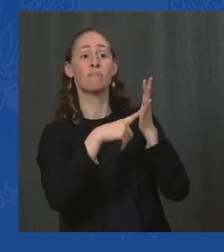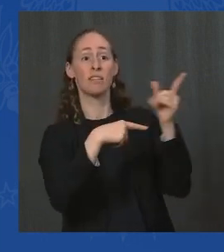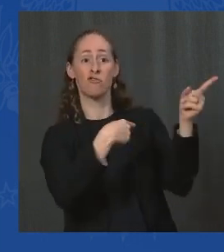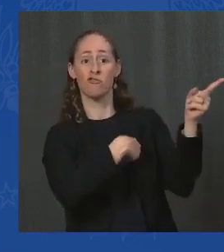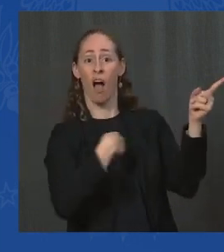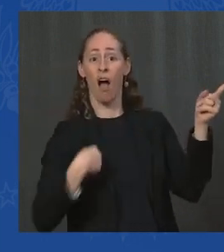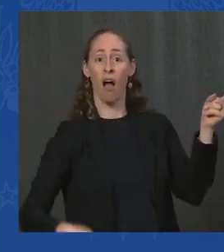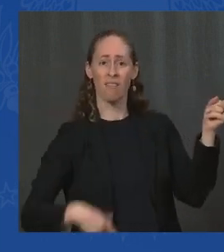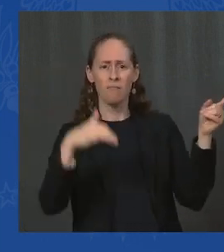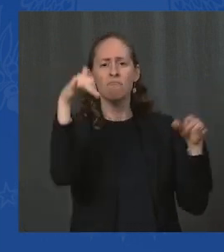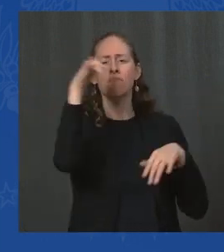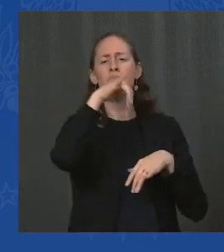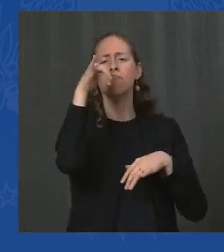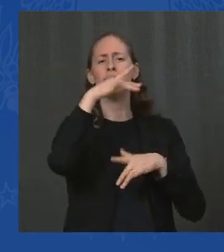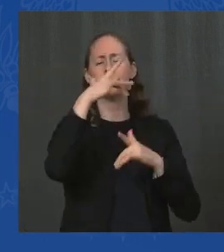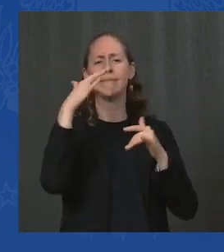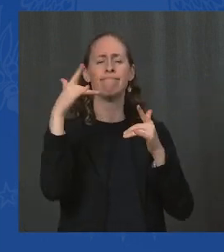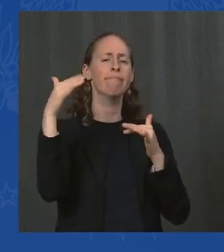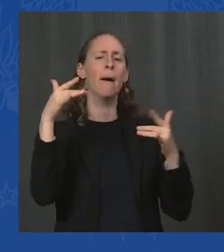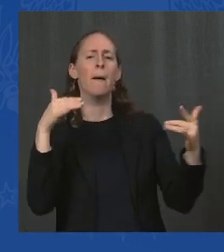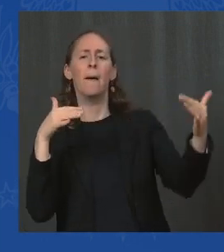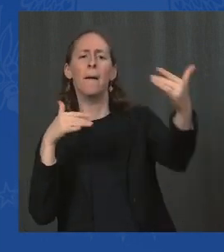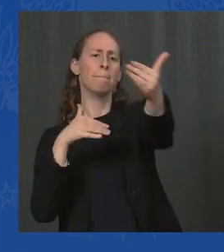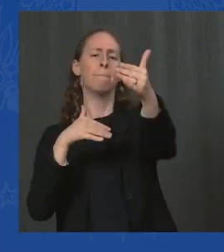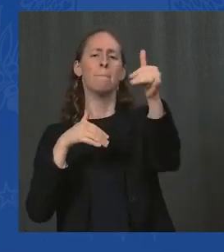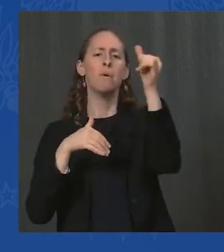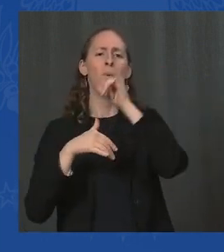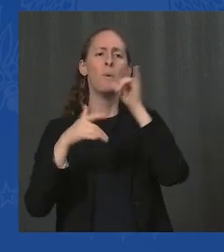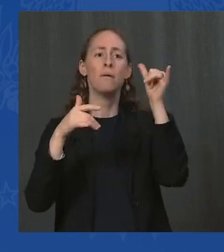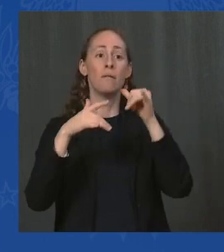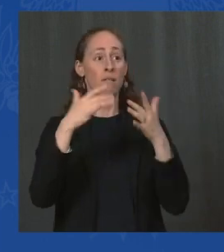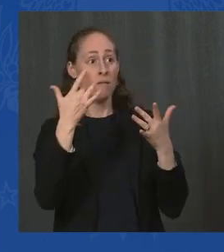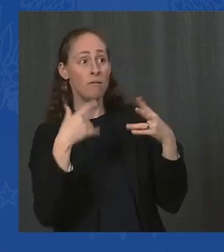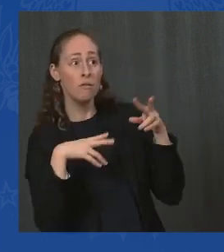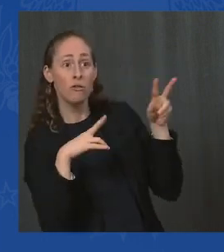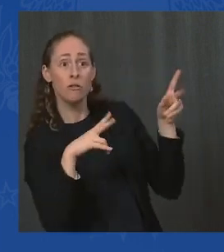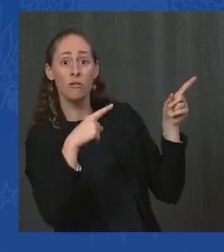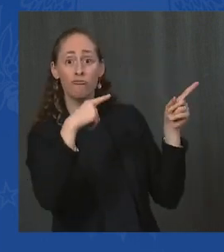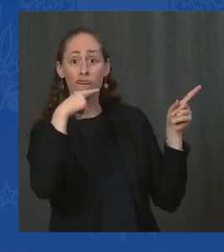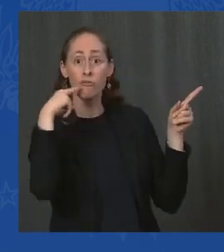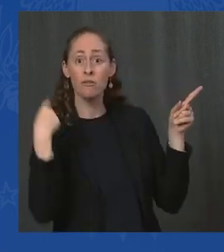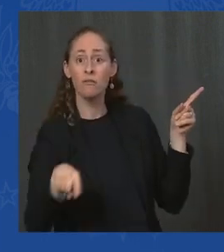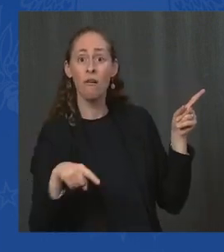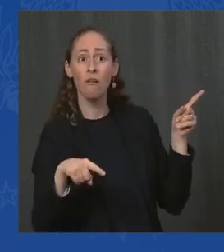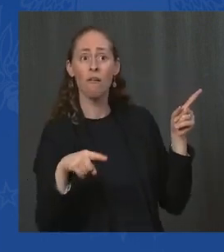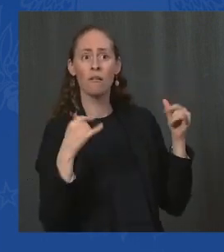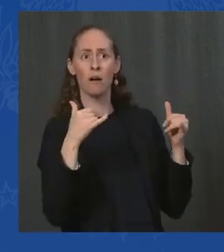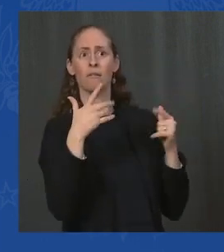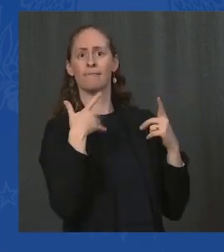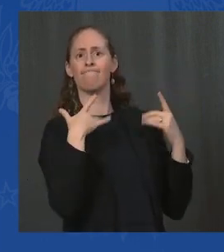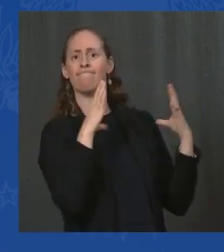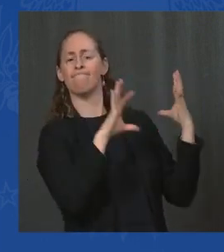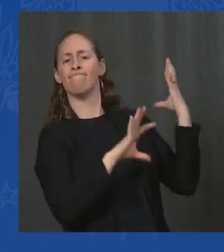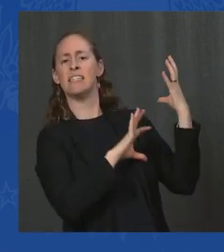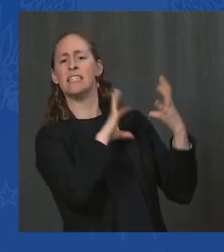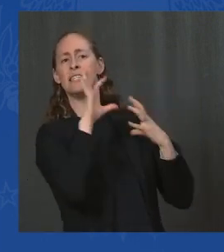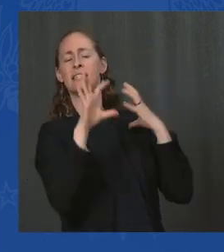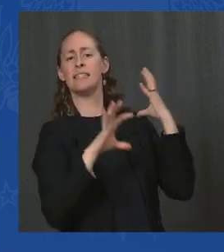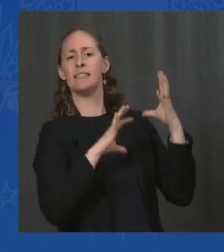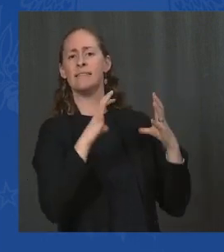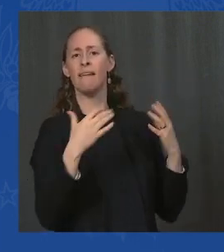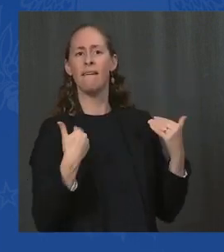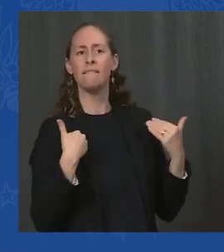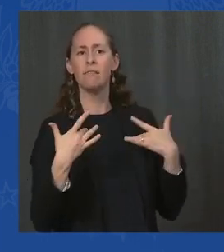with the challenges on multiple fronts with Russia. We're confronted with cyber attacks and nuclear